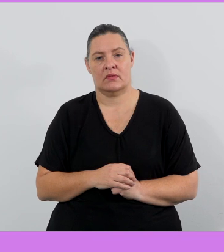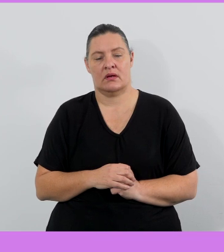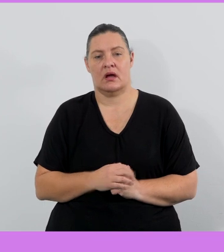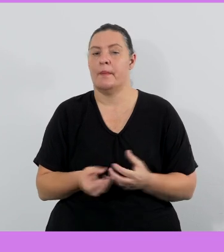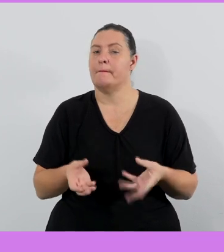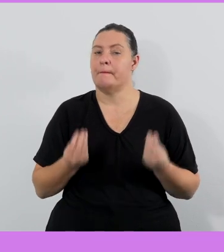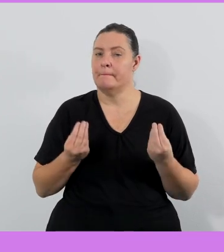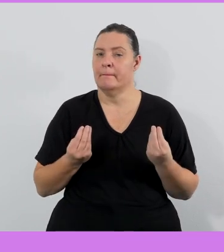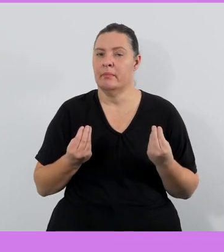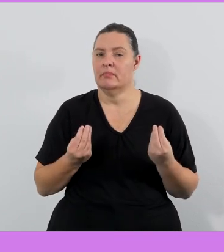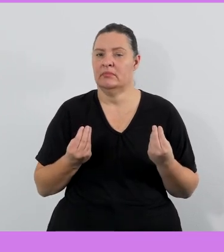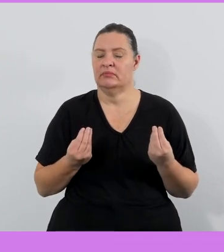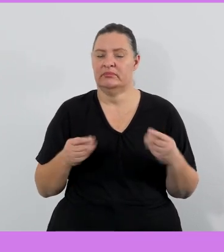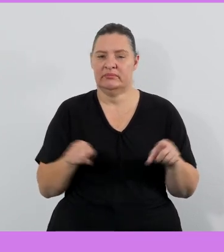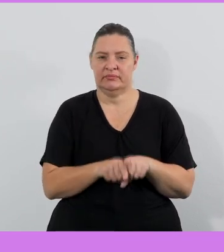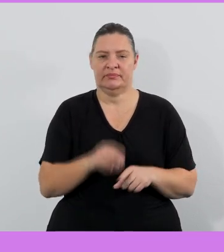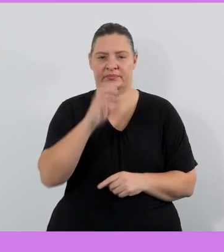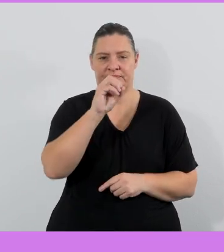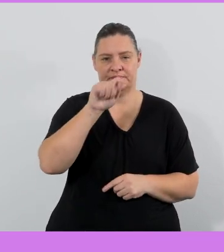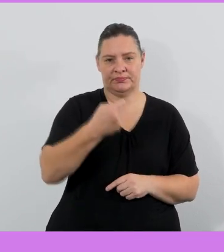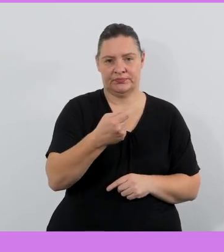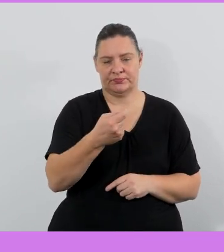that will give me equals to